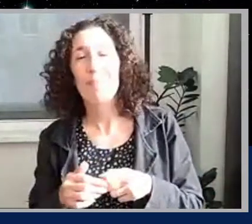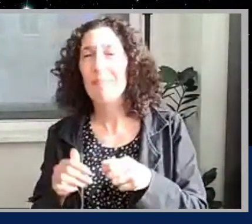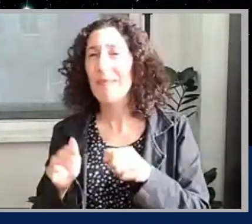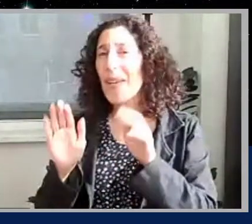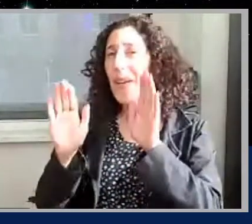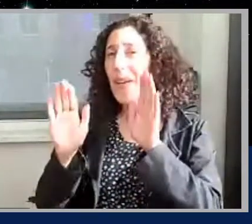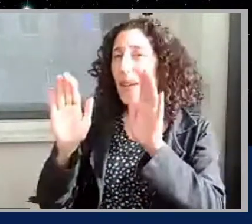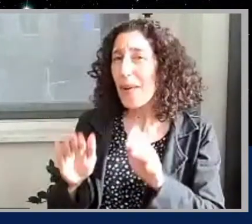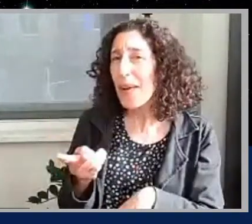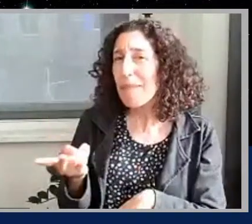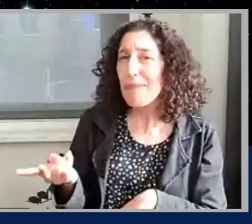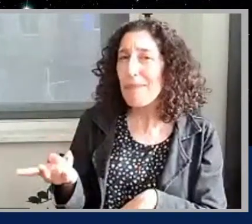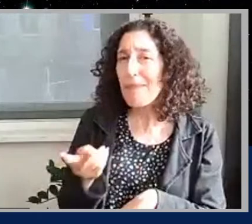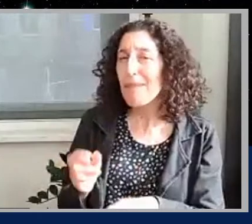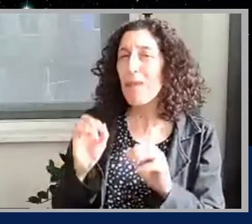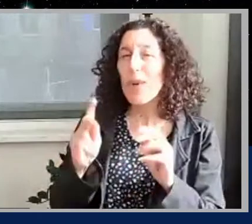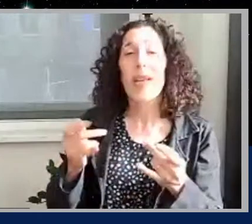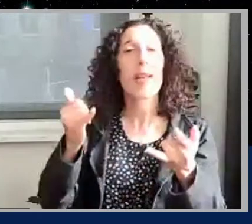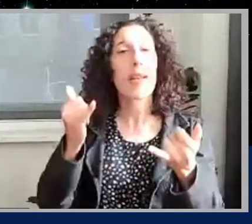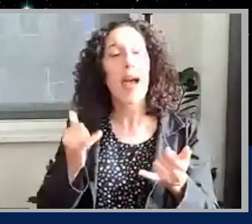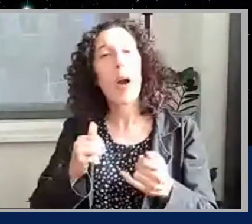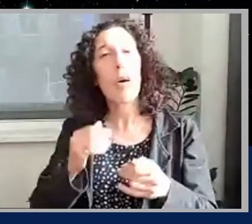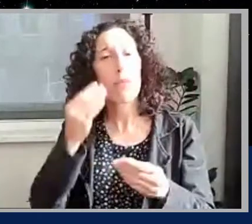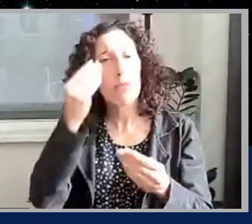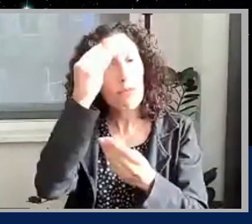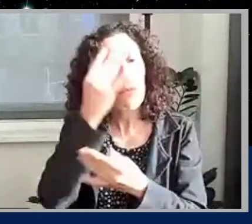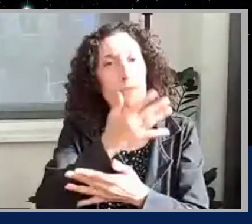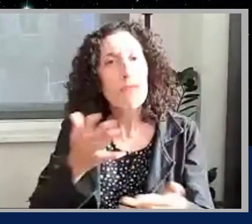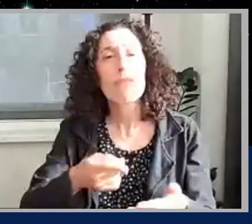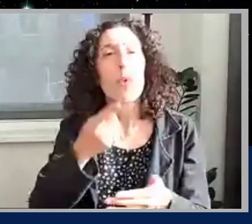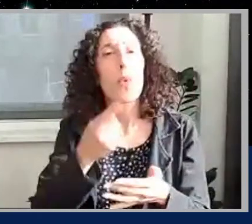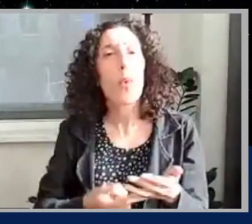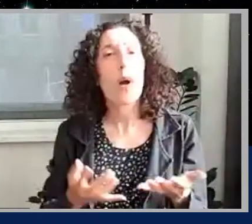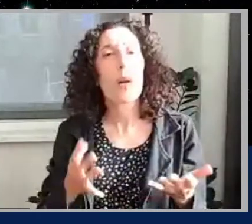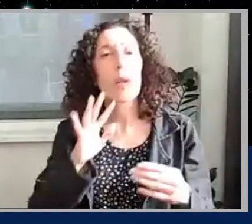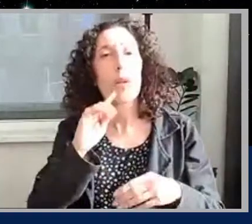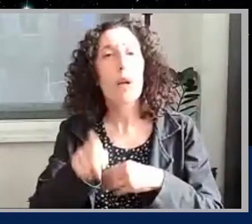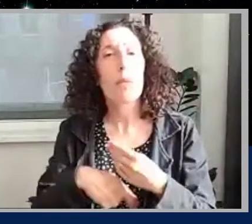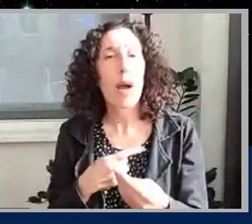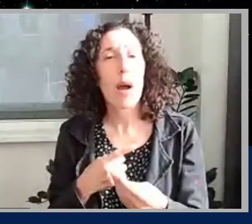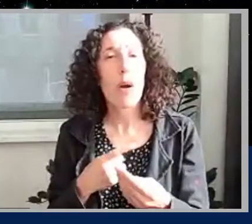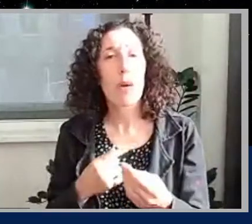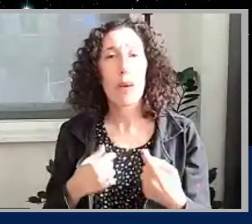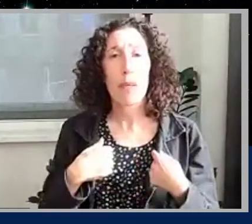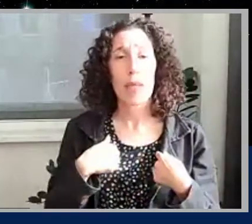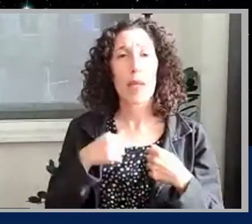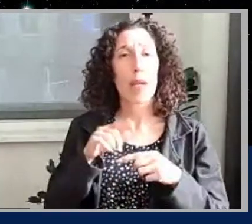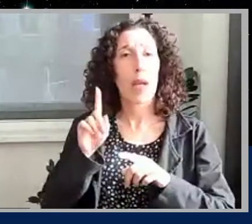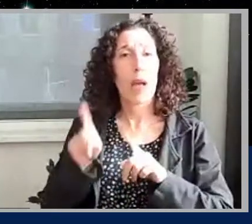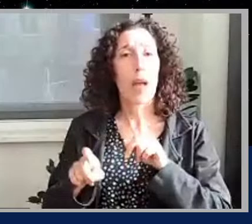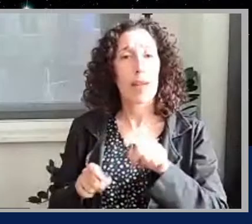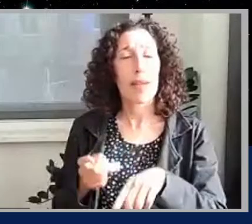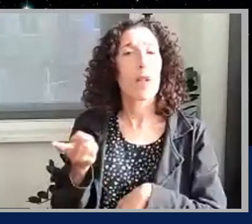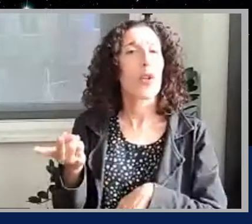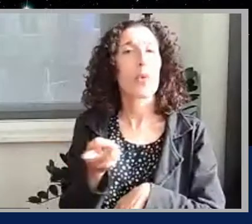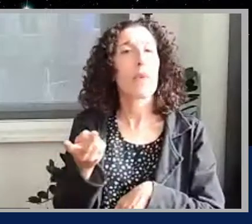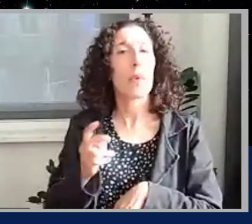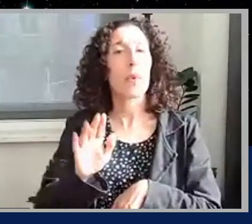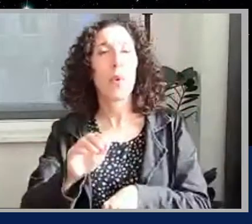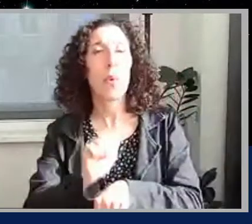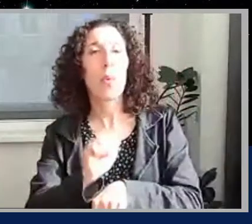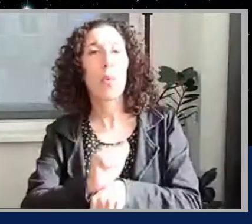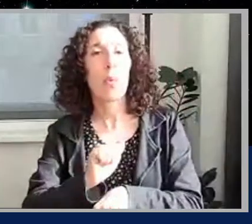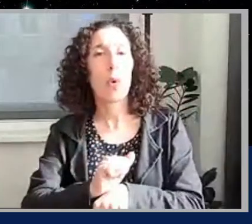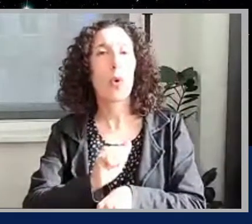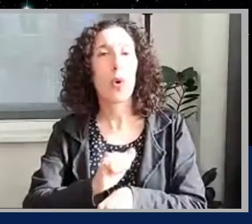some context in the conversation that we're going to have today and ask both of you sort of why the work that you do in this area is